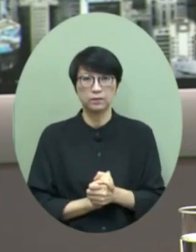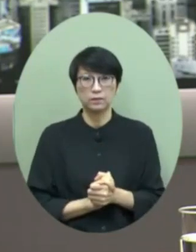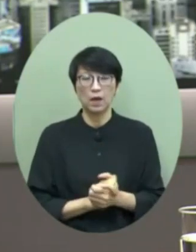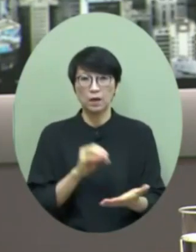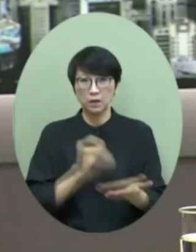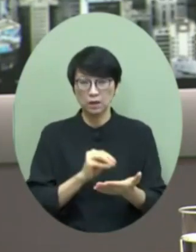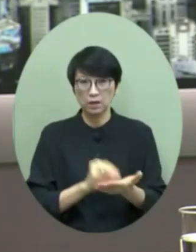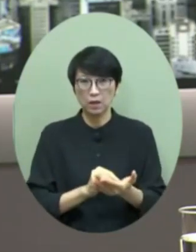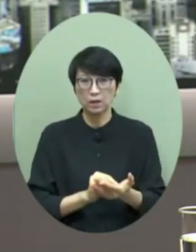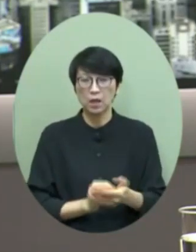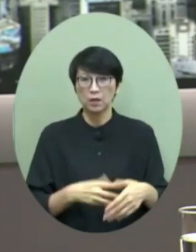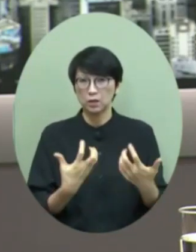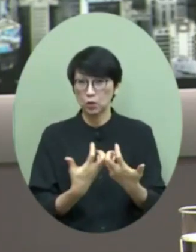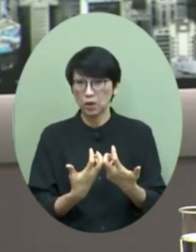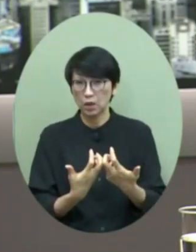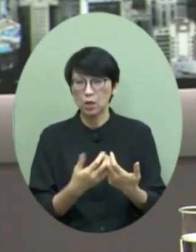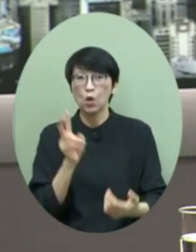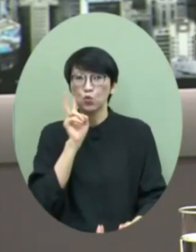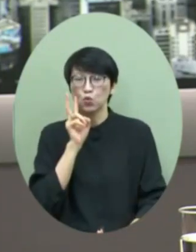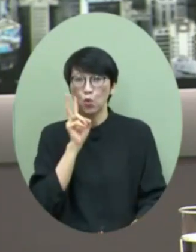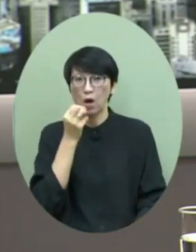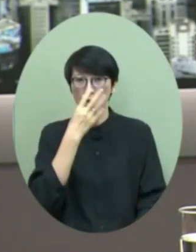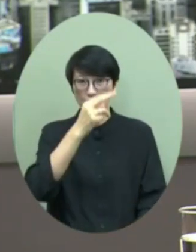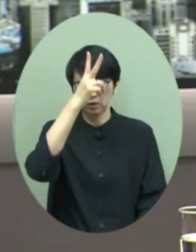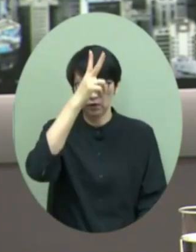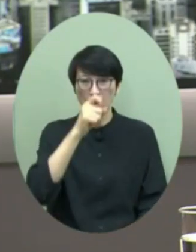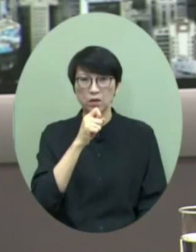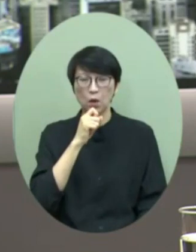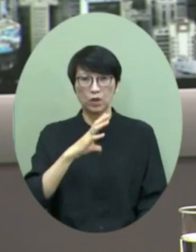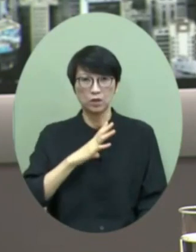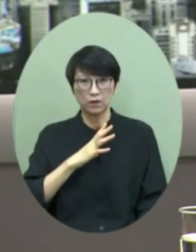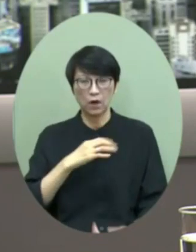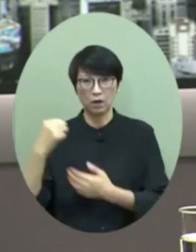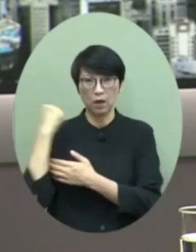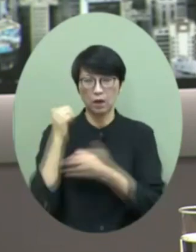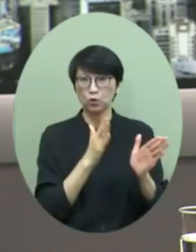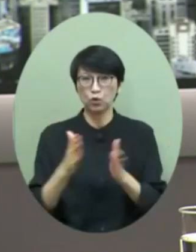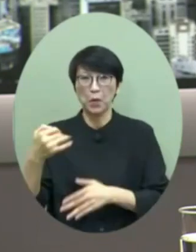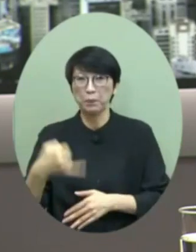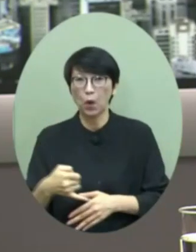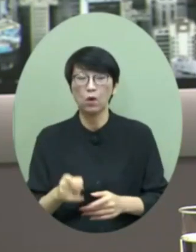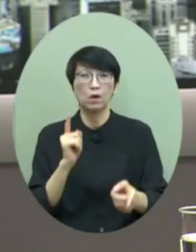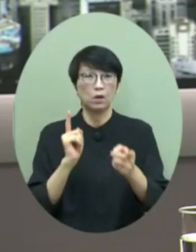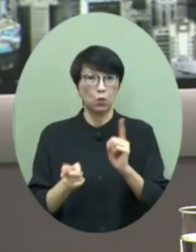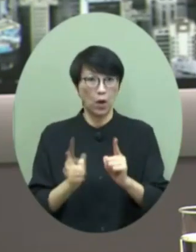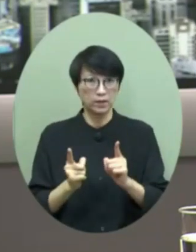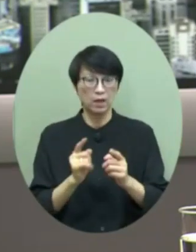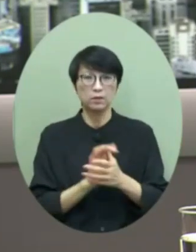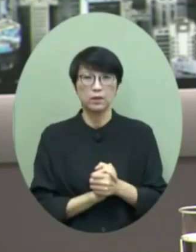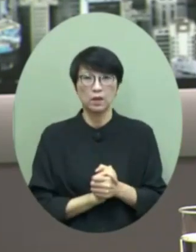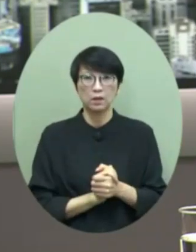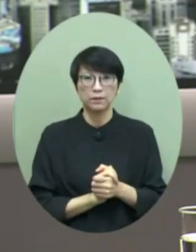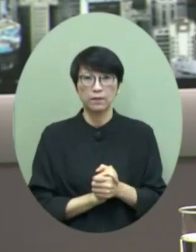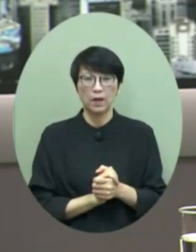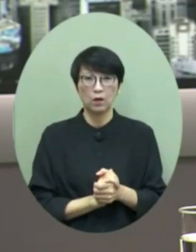prosecuted by the SL government. But under certain circumstances, the SL government may not be able